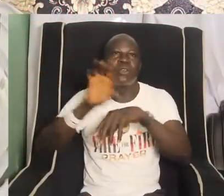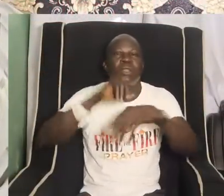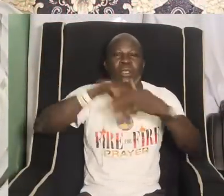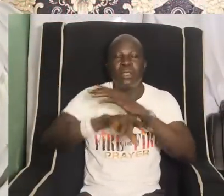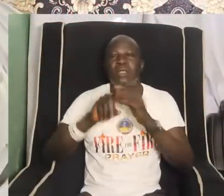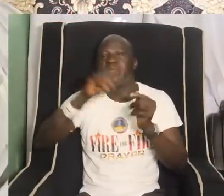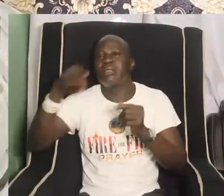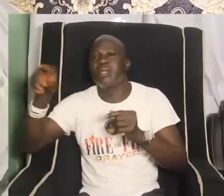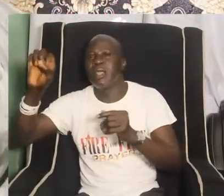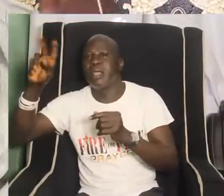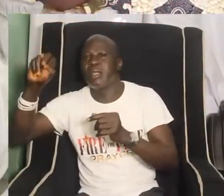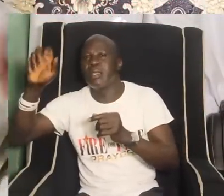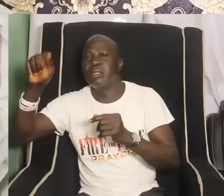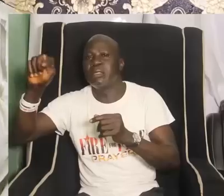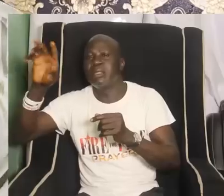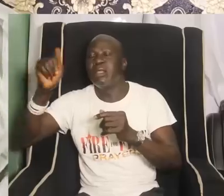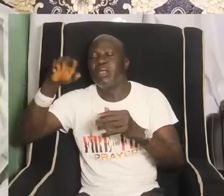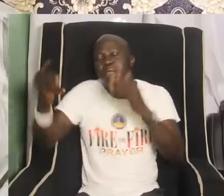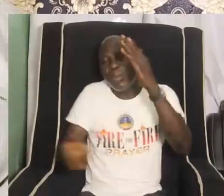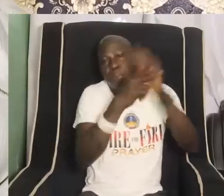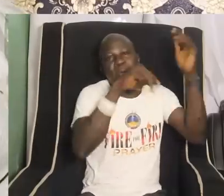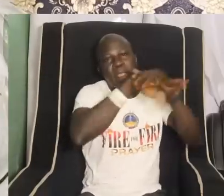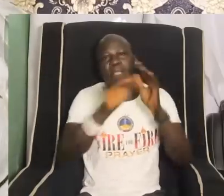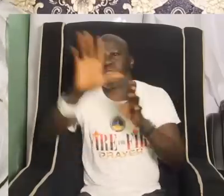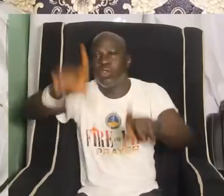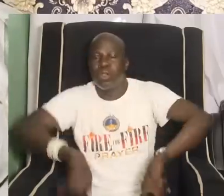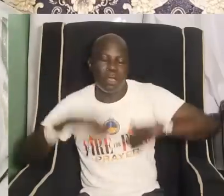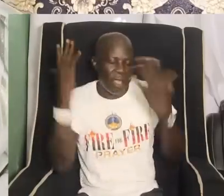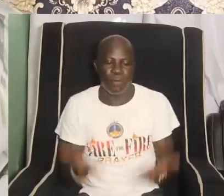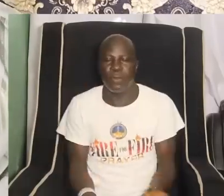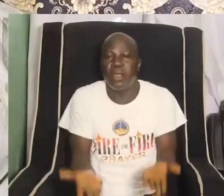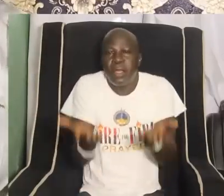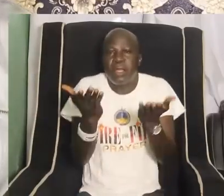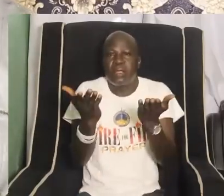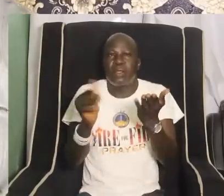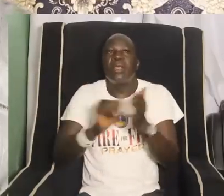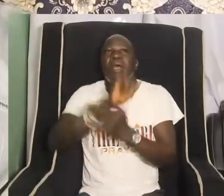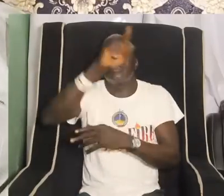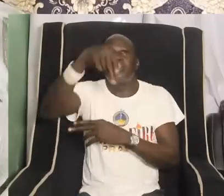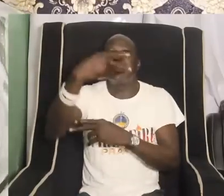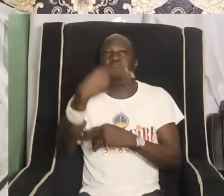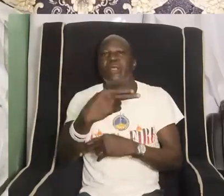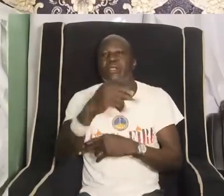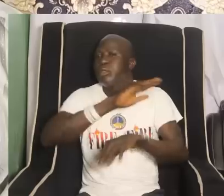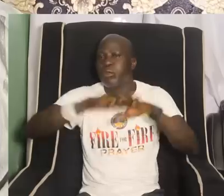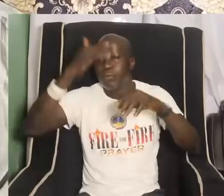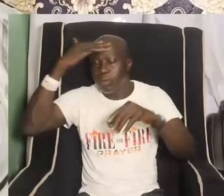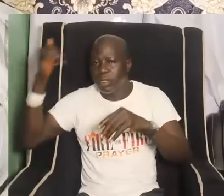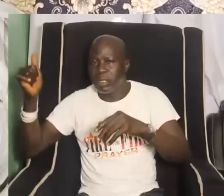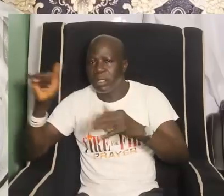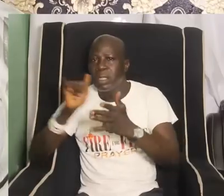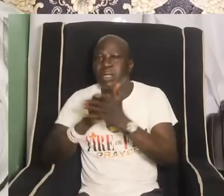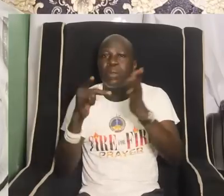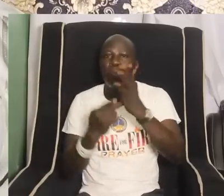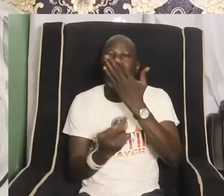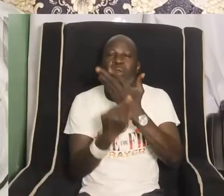Zenith Bank. Loruko Jesu aye iradi. Your love will rise in Jesus name. Your love will rise in Jesus name. Port Harcourt. Don't forget that.